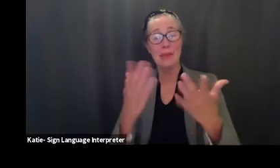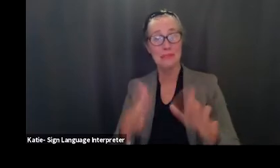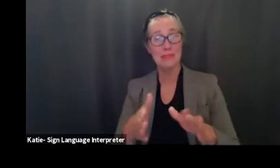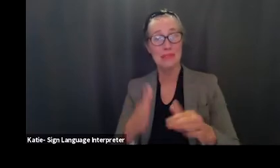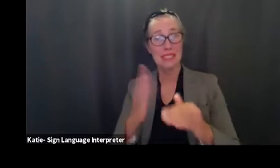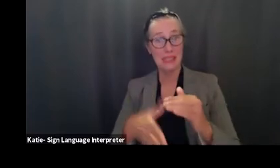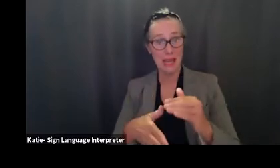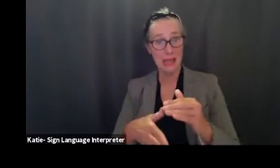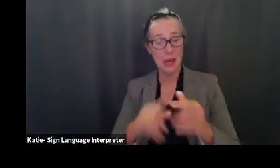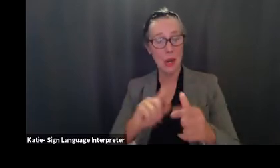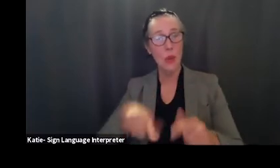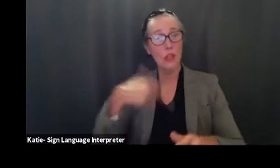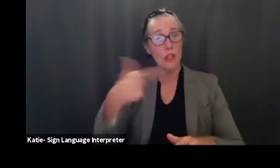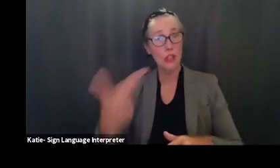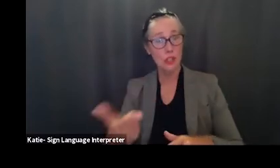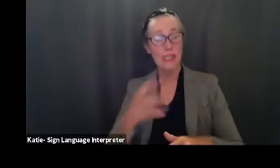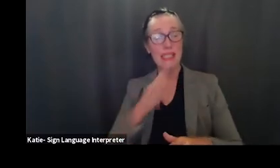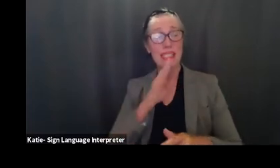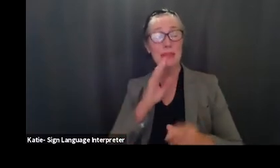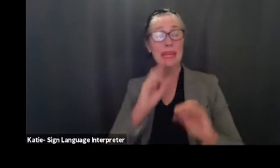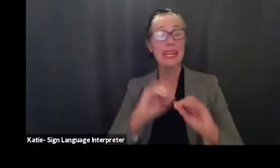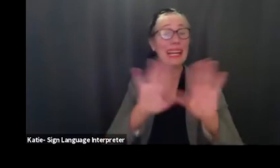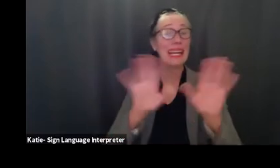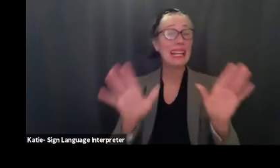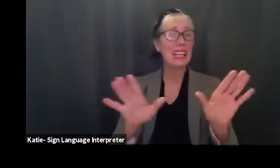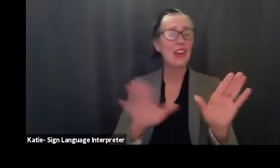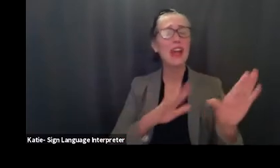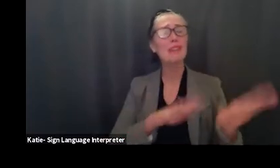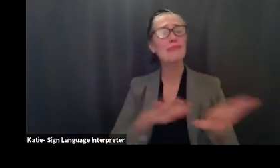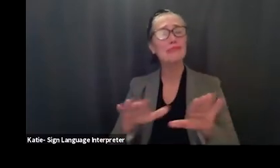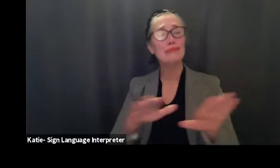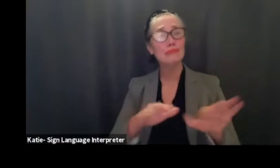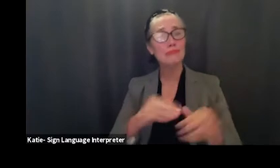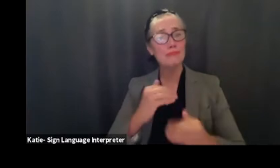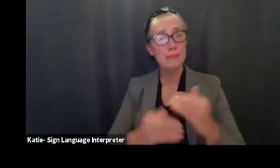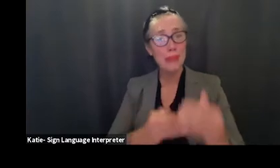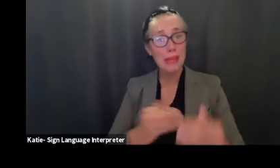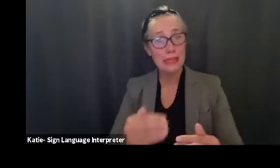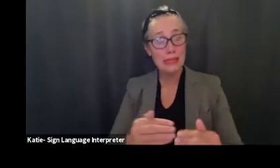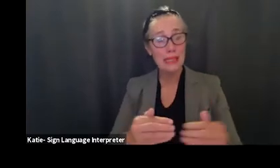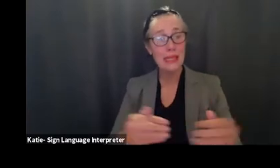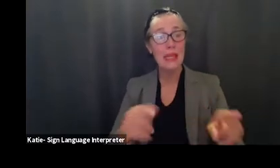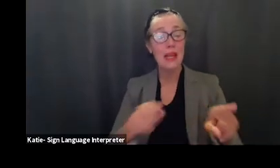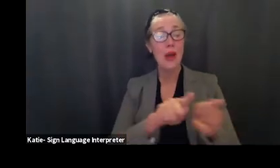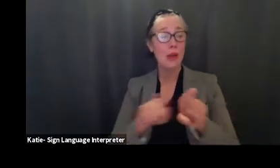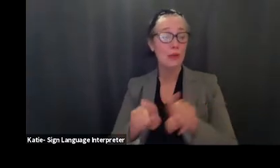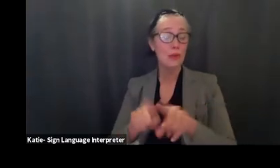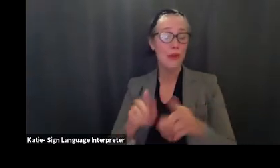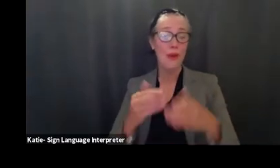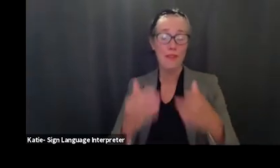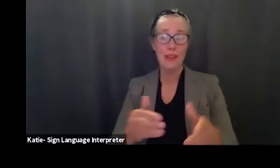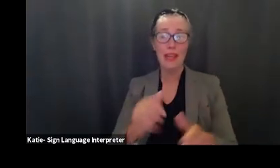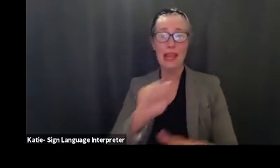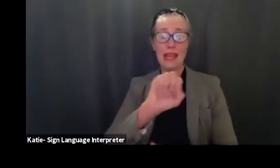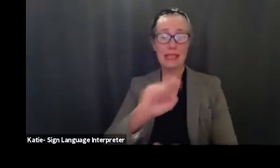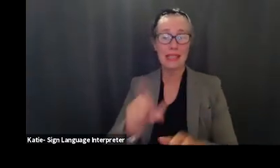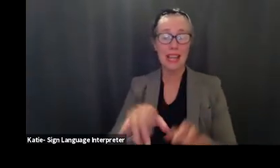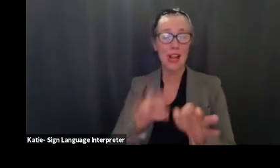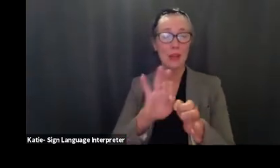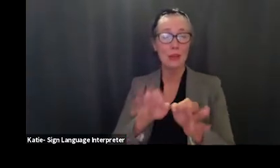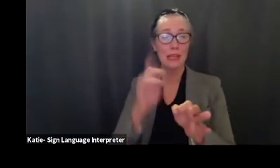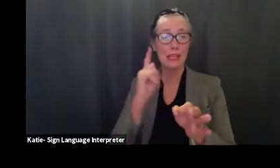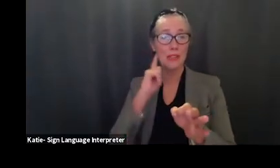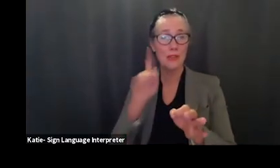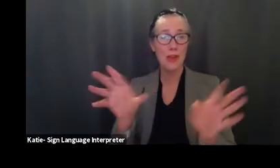please remember to be loud and clear and speak at a moderate pace we are also offering American Sign Language interpretation for this meeting